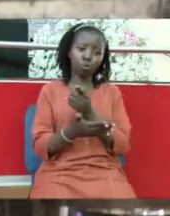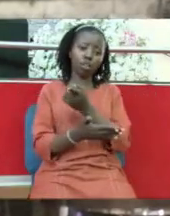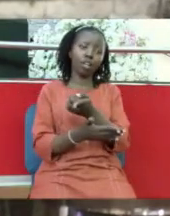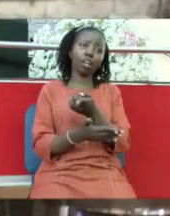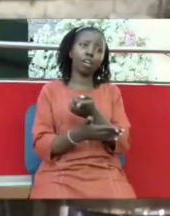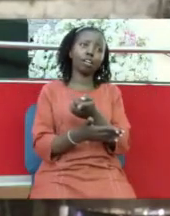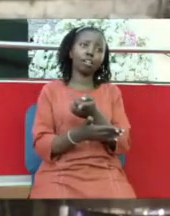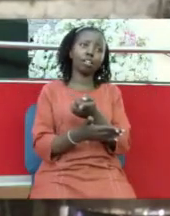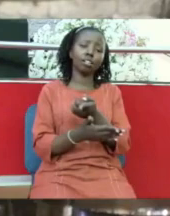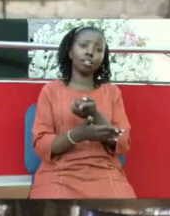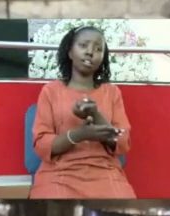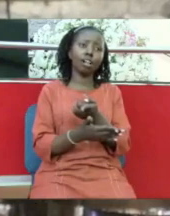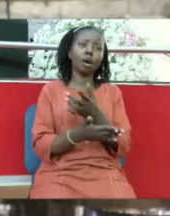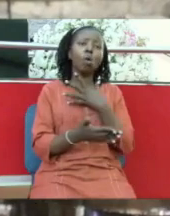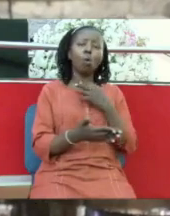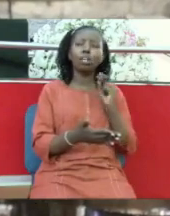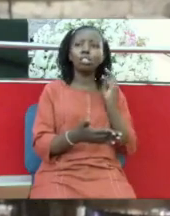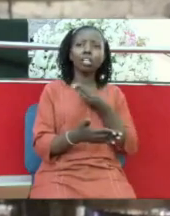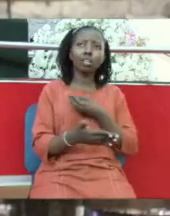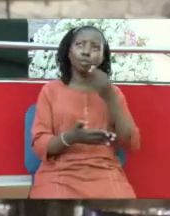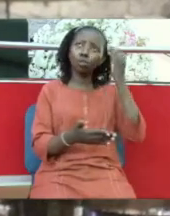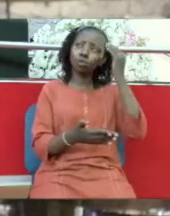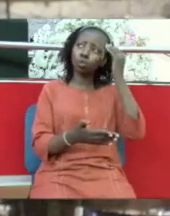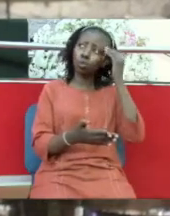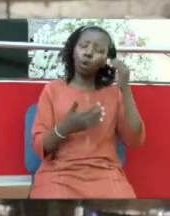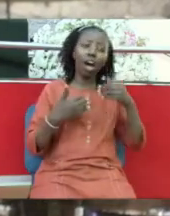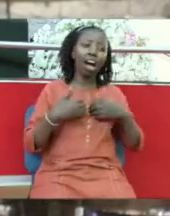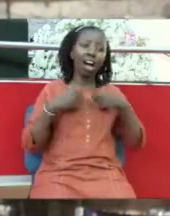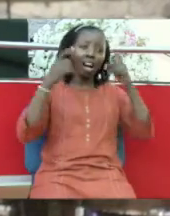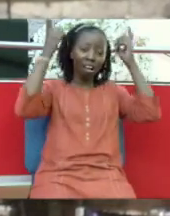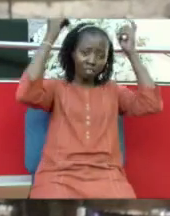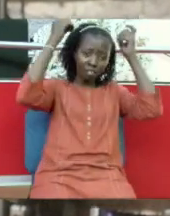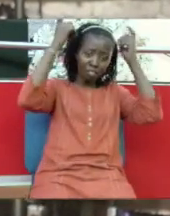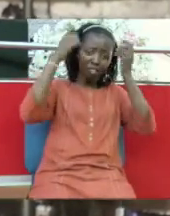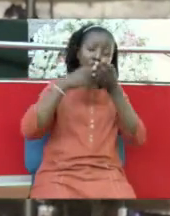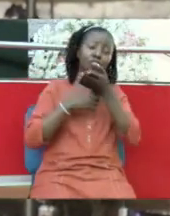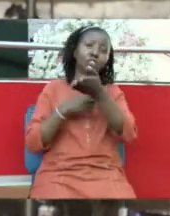He wants us to know that there are evils that hang on the way to derail us.